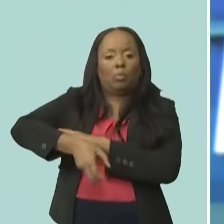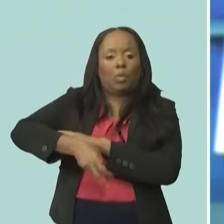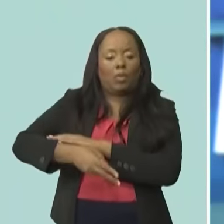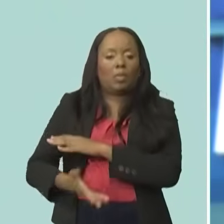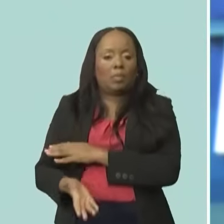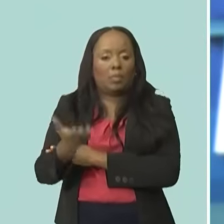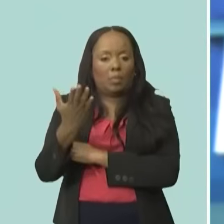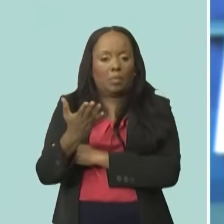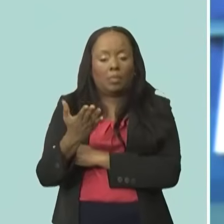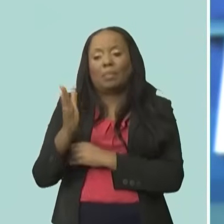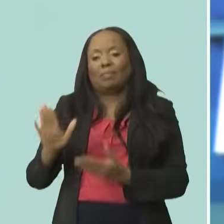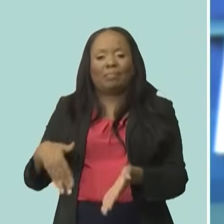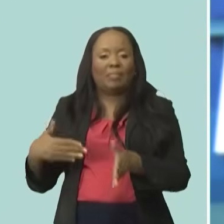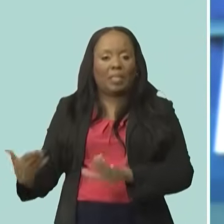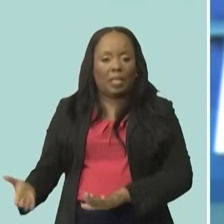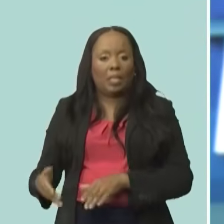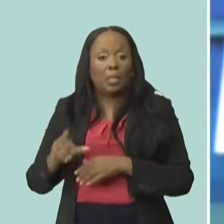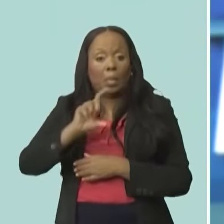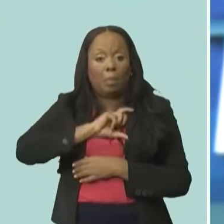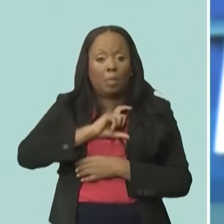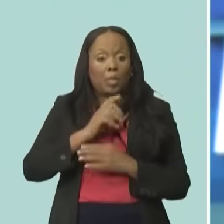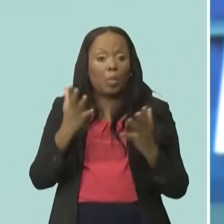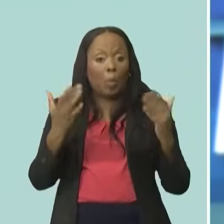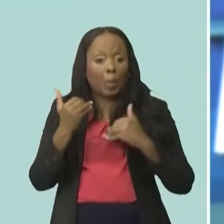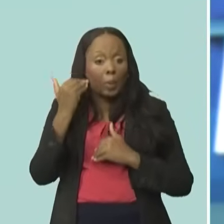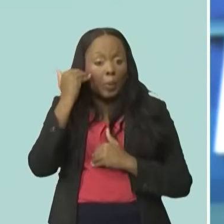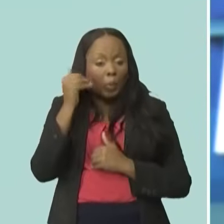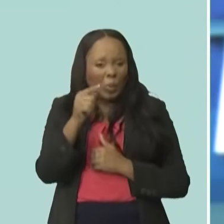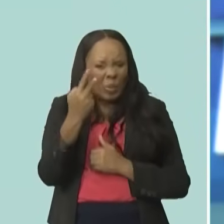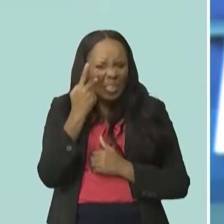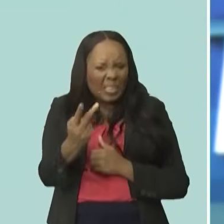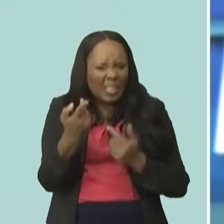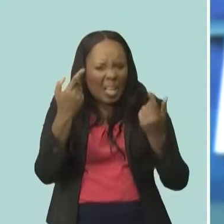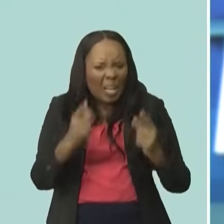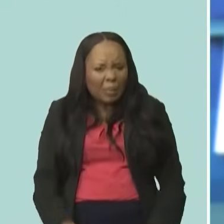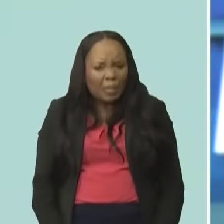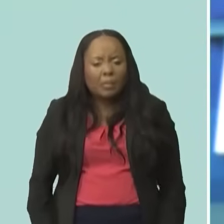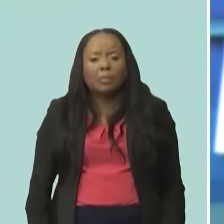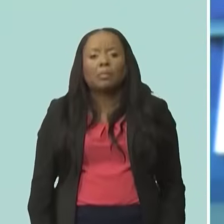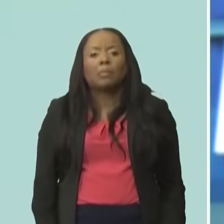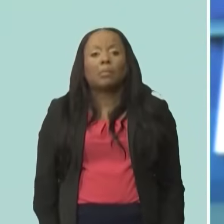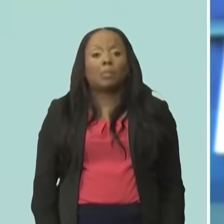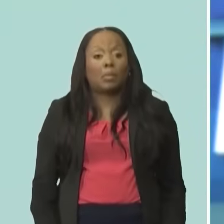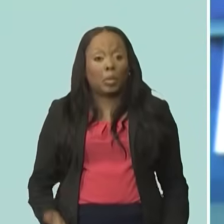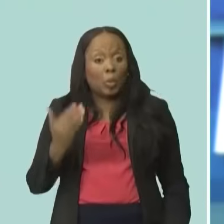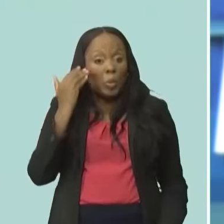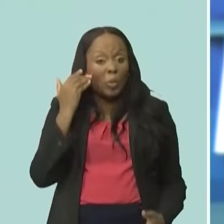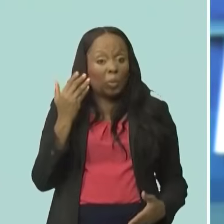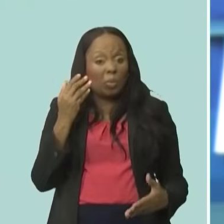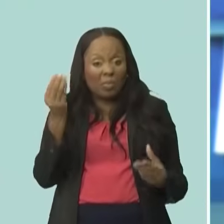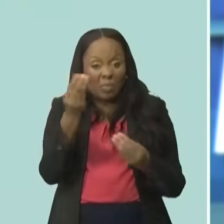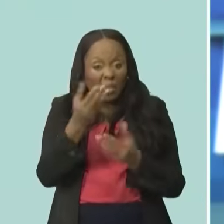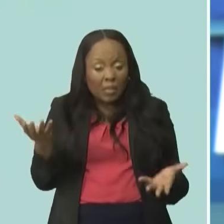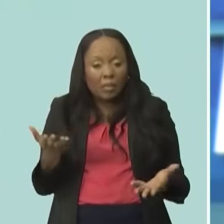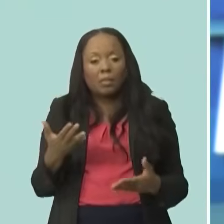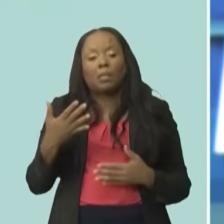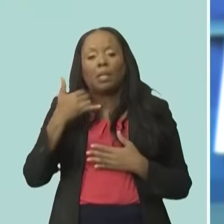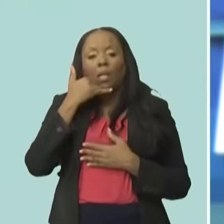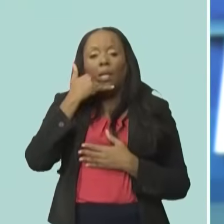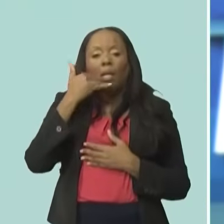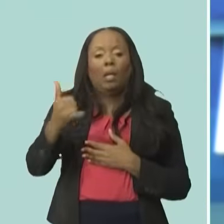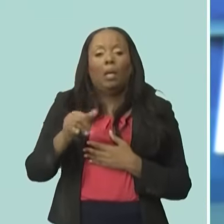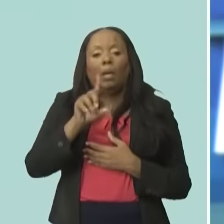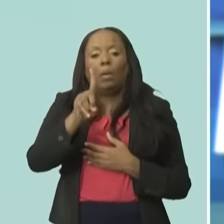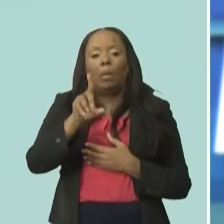at the scene. Police are appealing to anyone who may have witnessed this incident or anyone who has any information that may assist